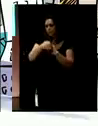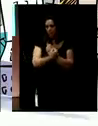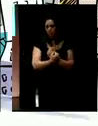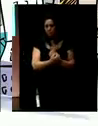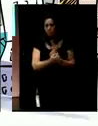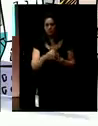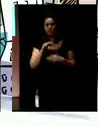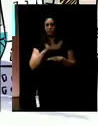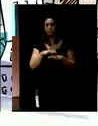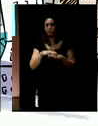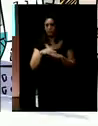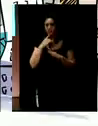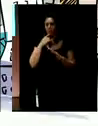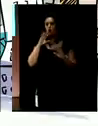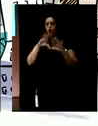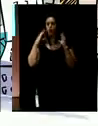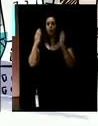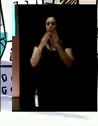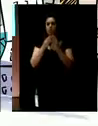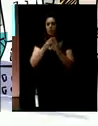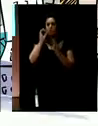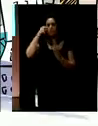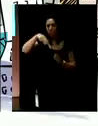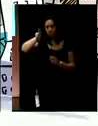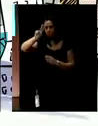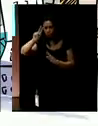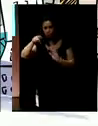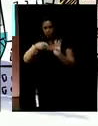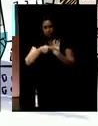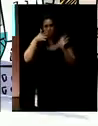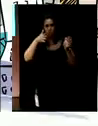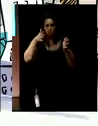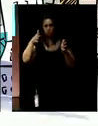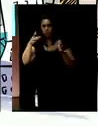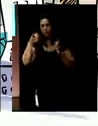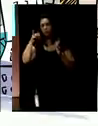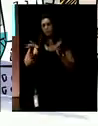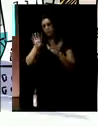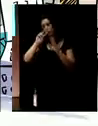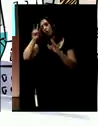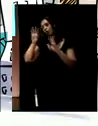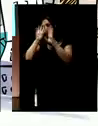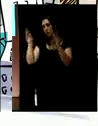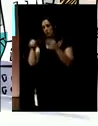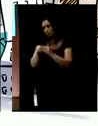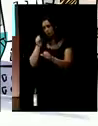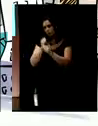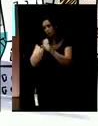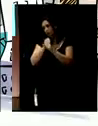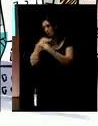on the priorities of implementations of the United Nations conventions and on the conclusions